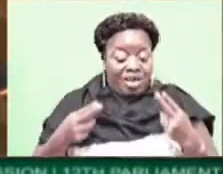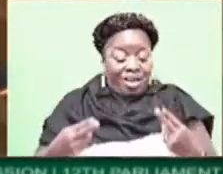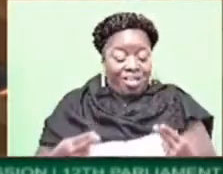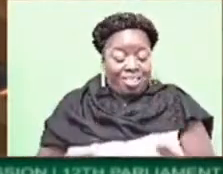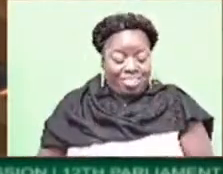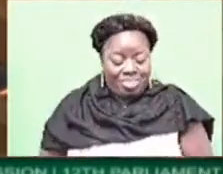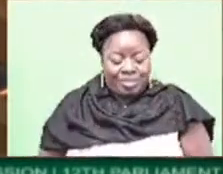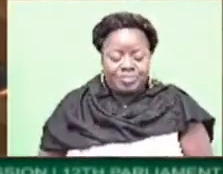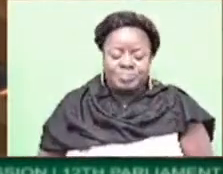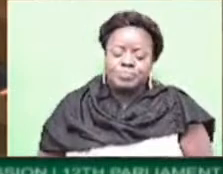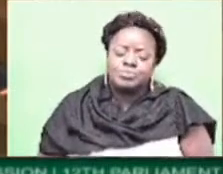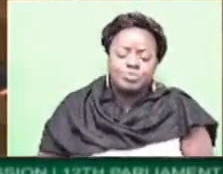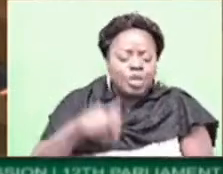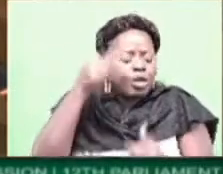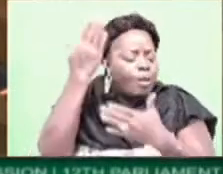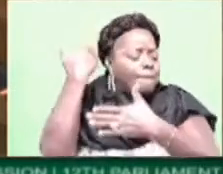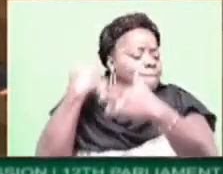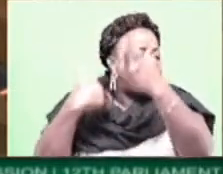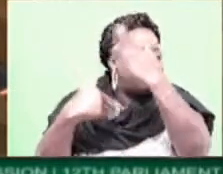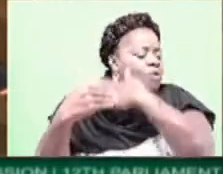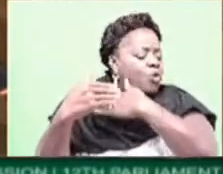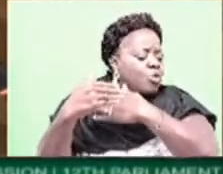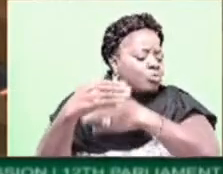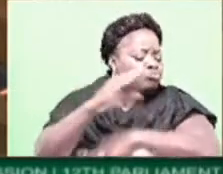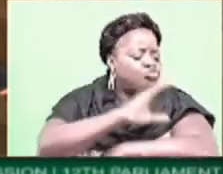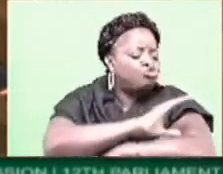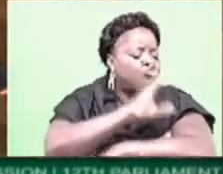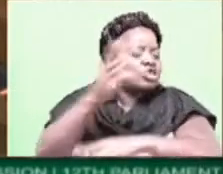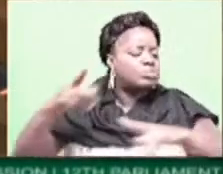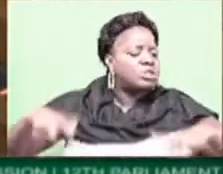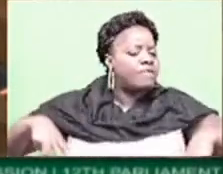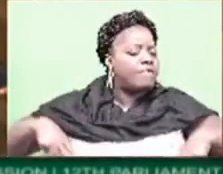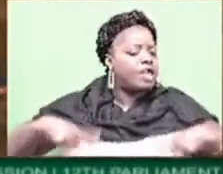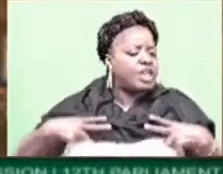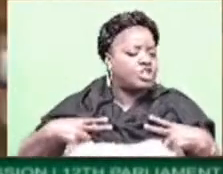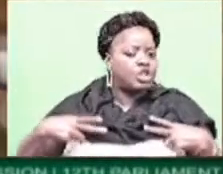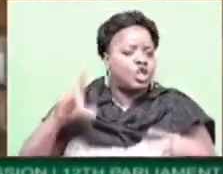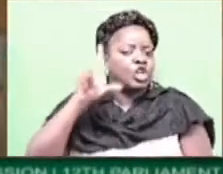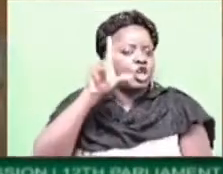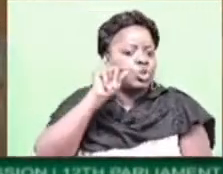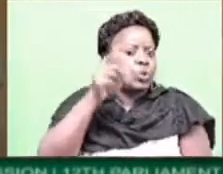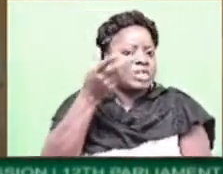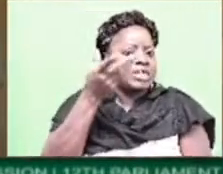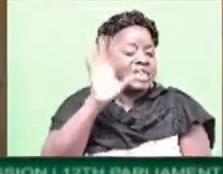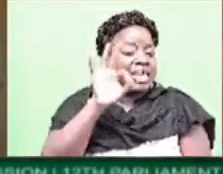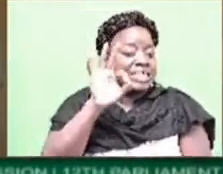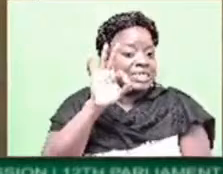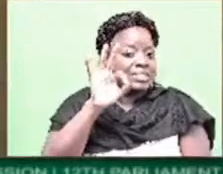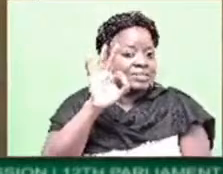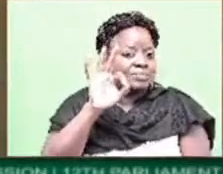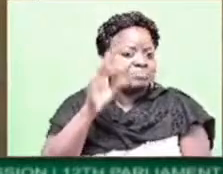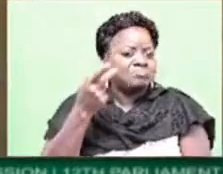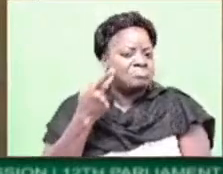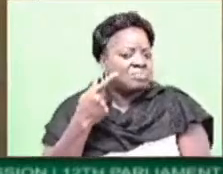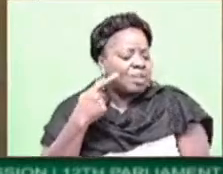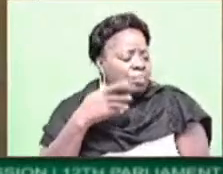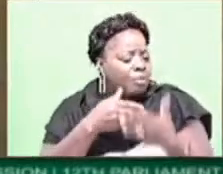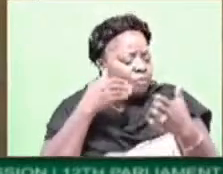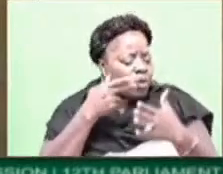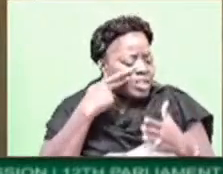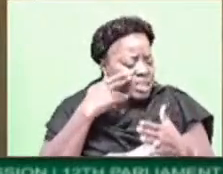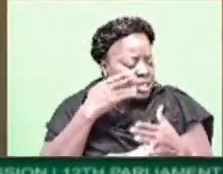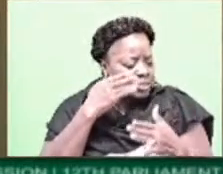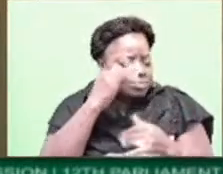Christmas vacation of last year, of 2019, I would have started to see popping up in the international